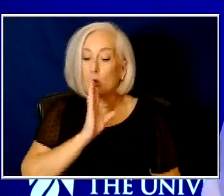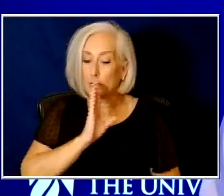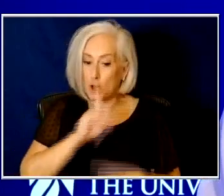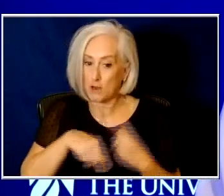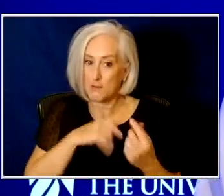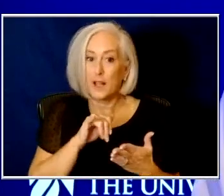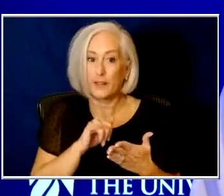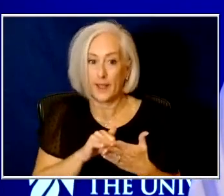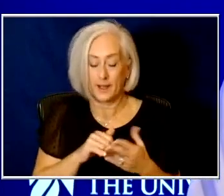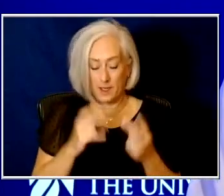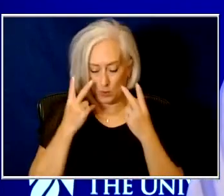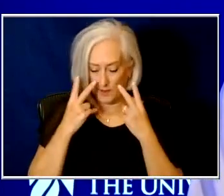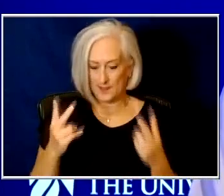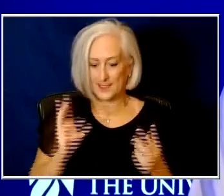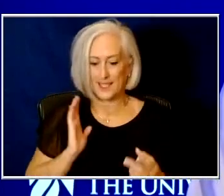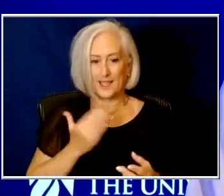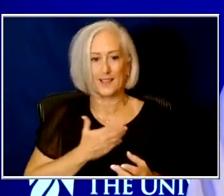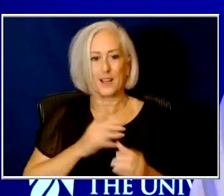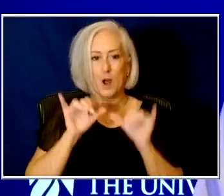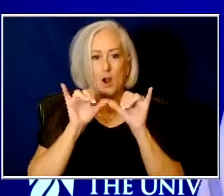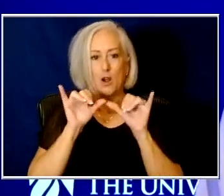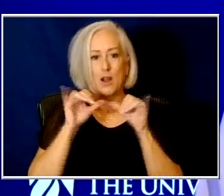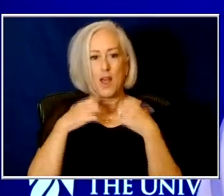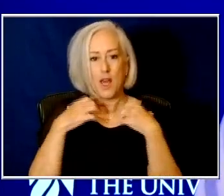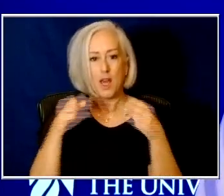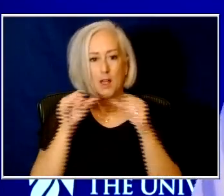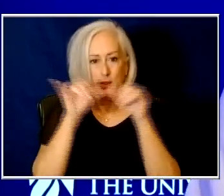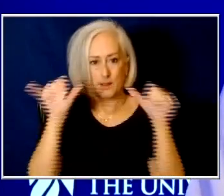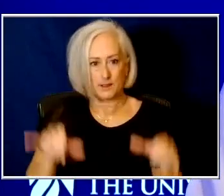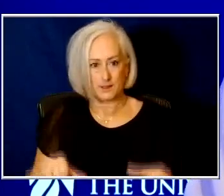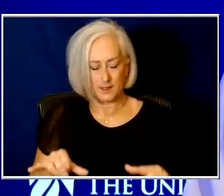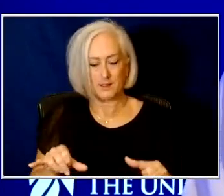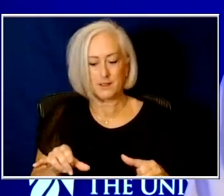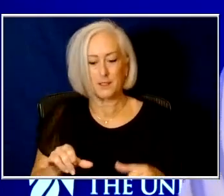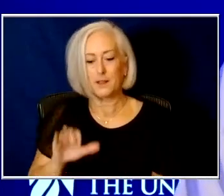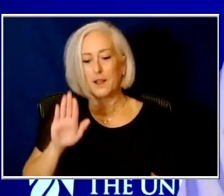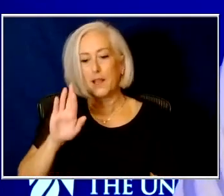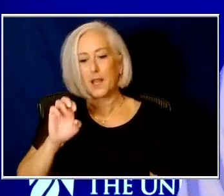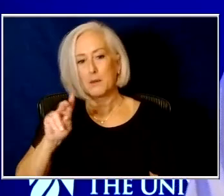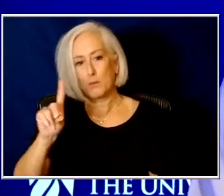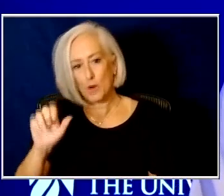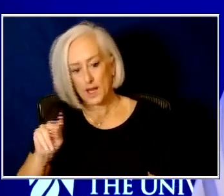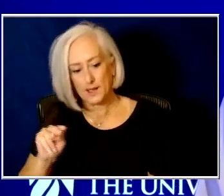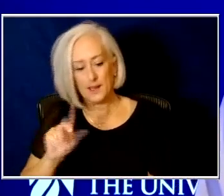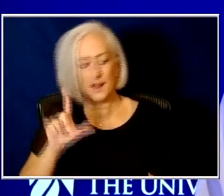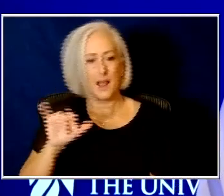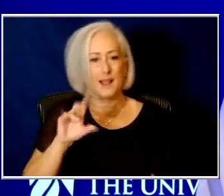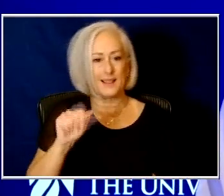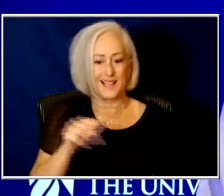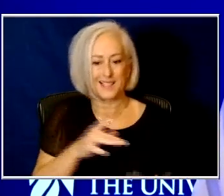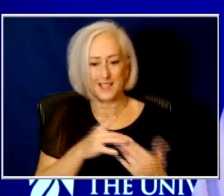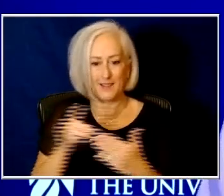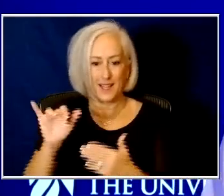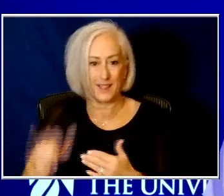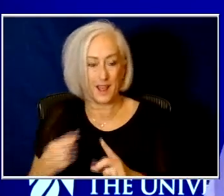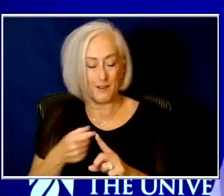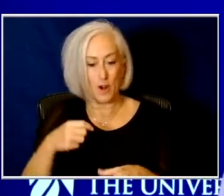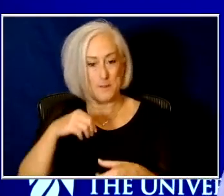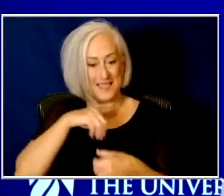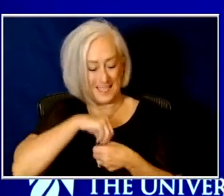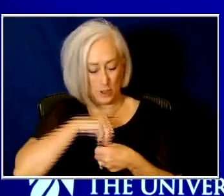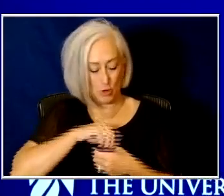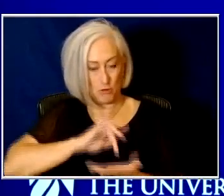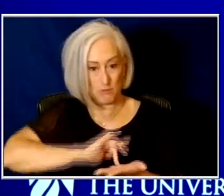our own health system, Steve, you know, led by Brandon Comfort and Leslie Spikes in internal medicine and pulmonary with these